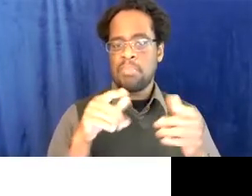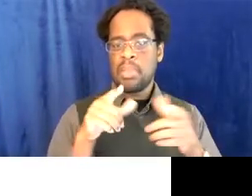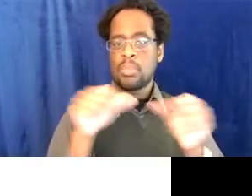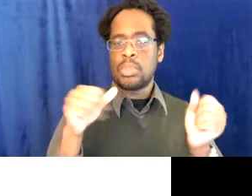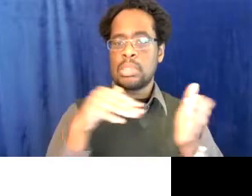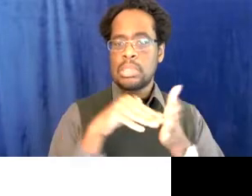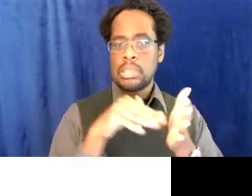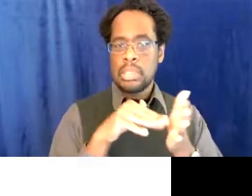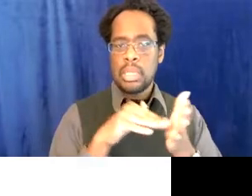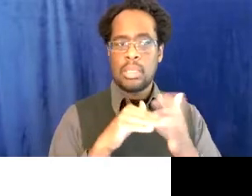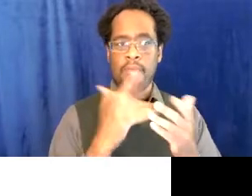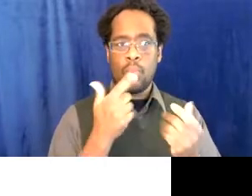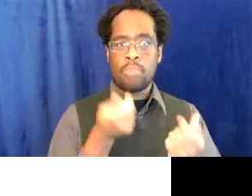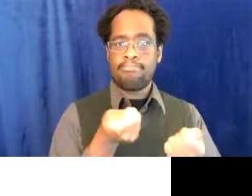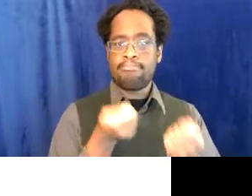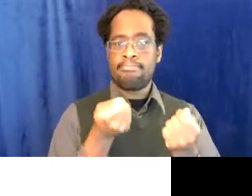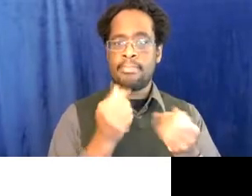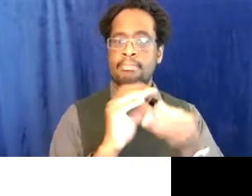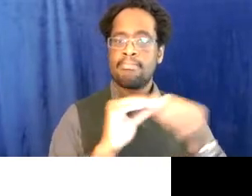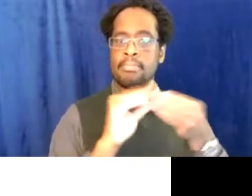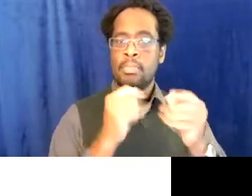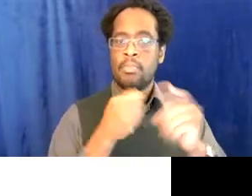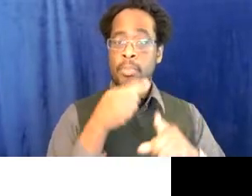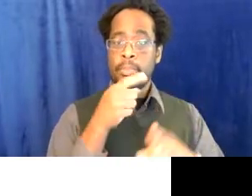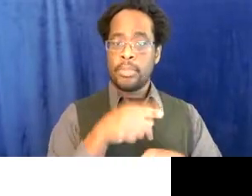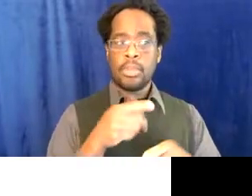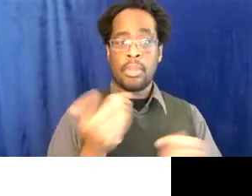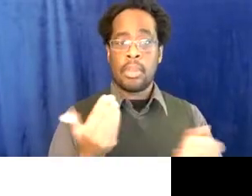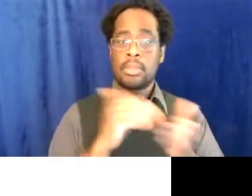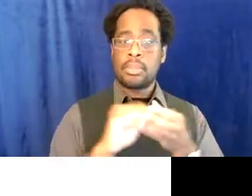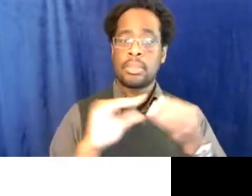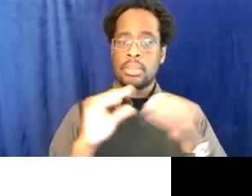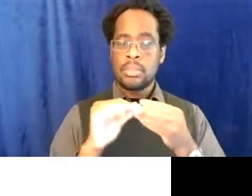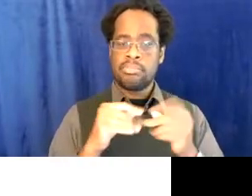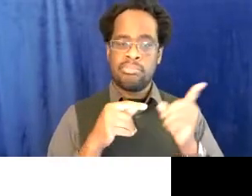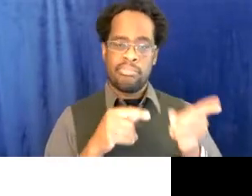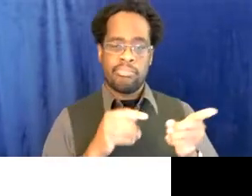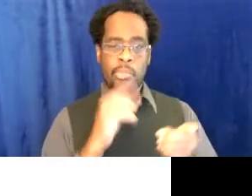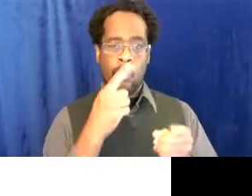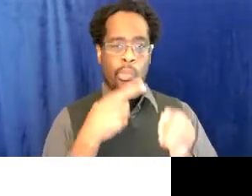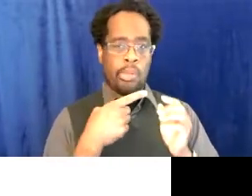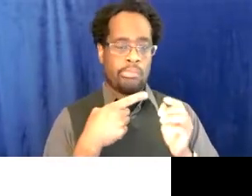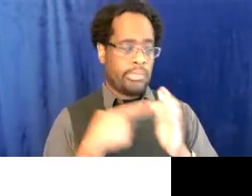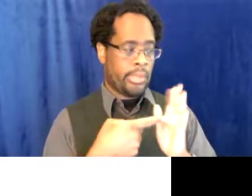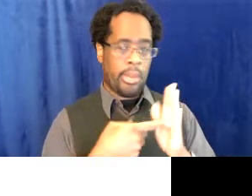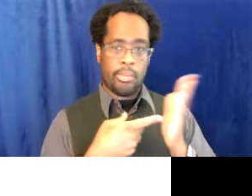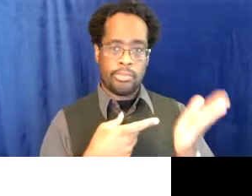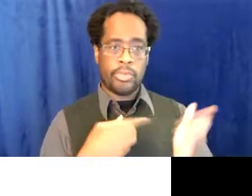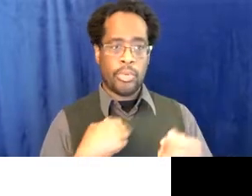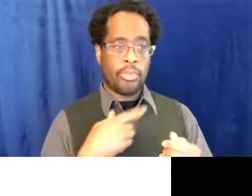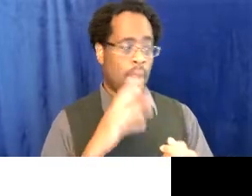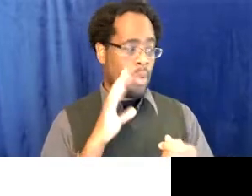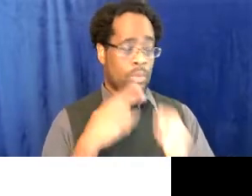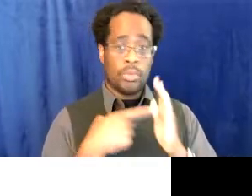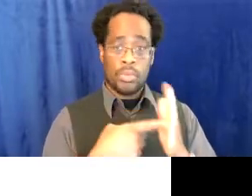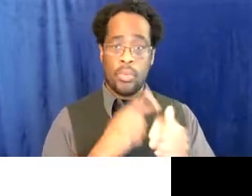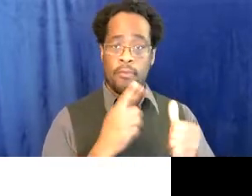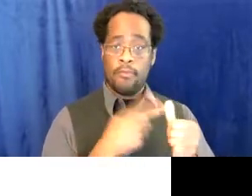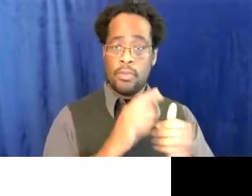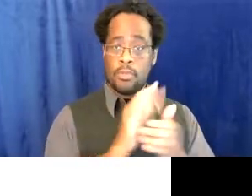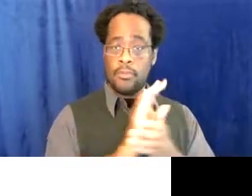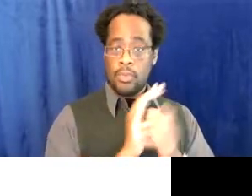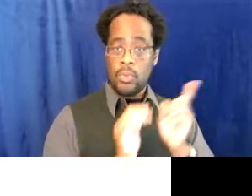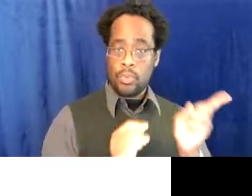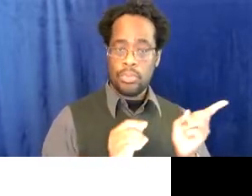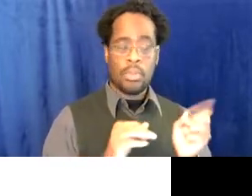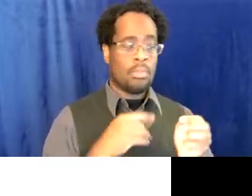cartoon video that is used standardly in linguistic studies. We used this cartoon video.